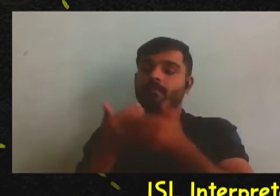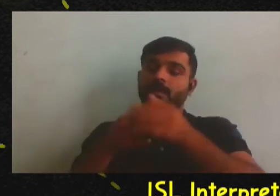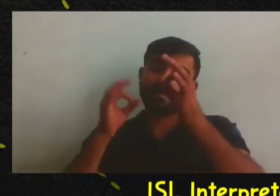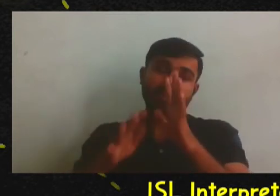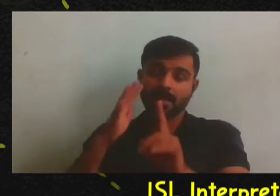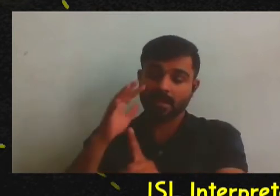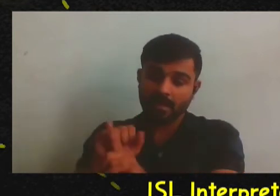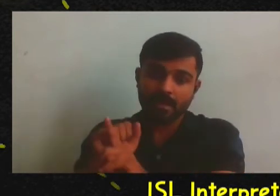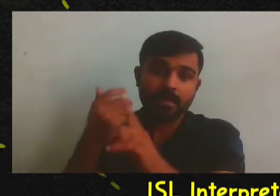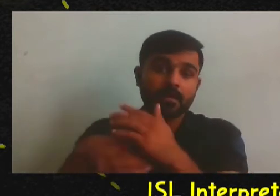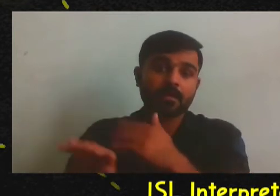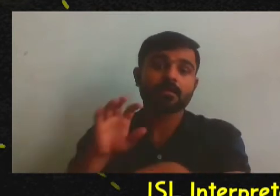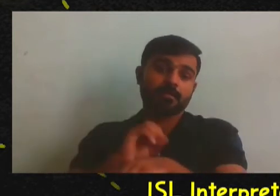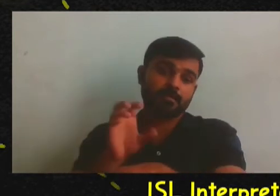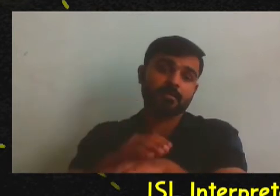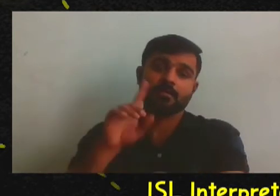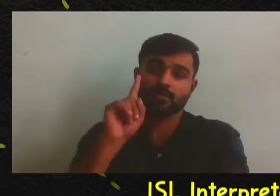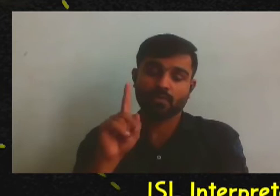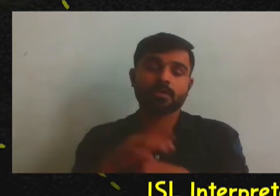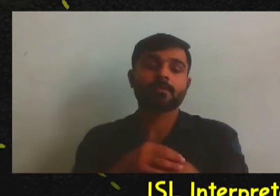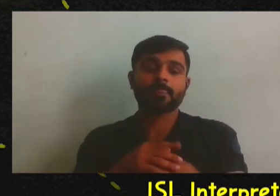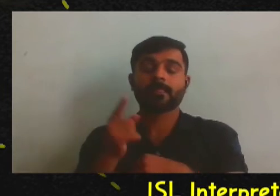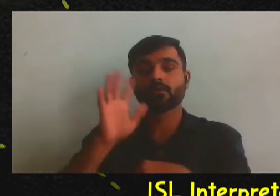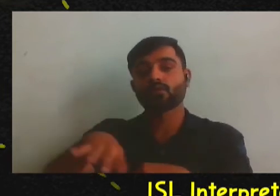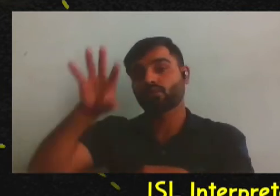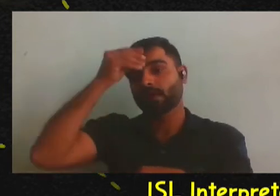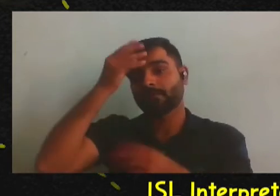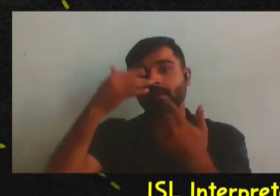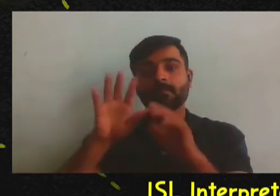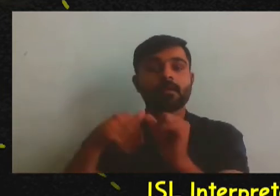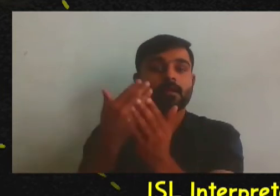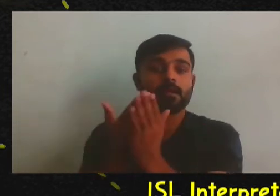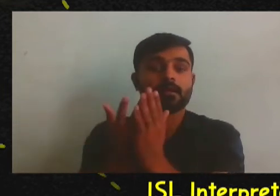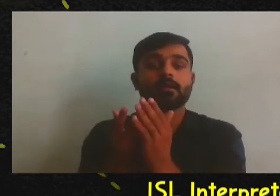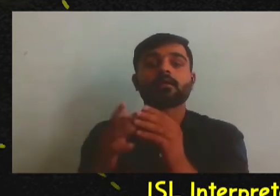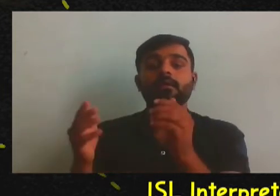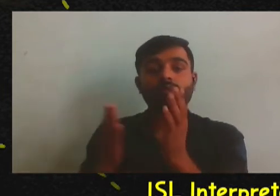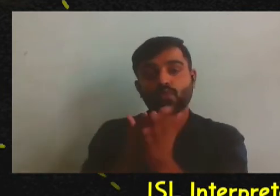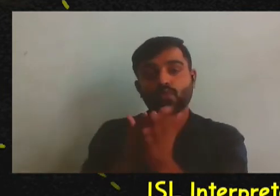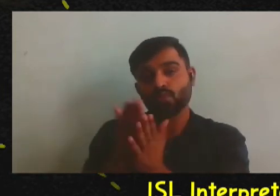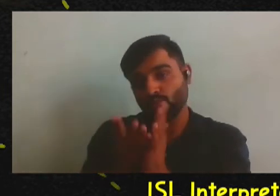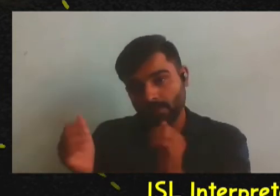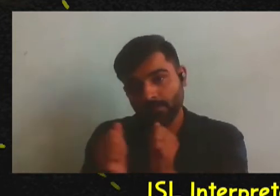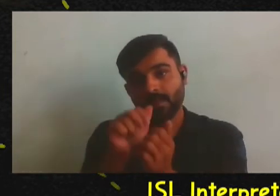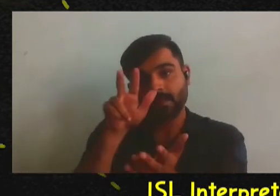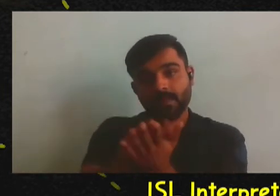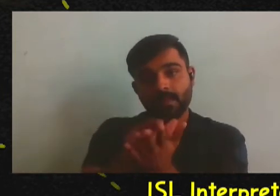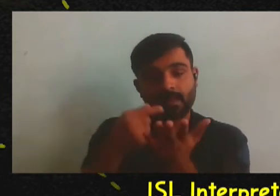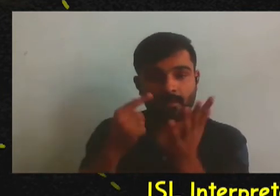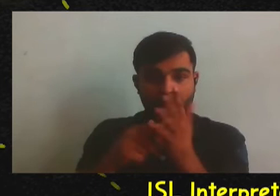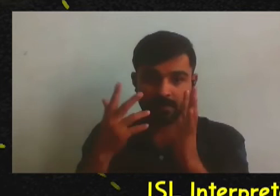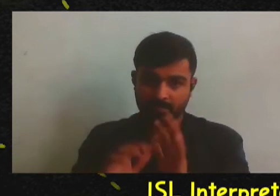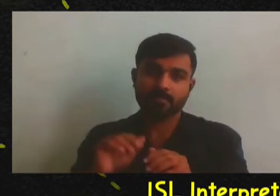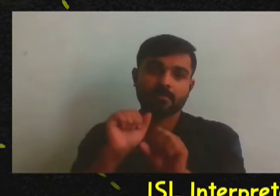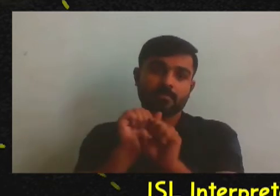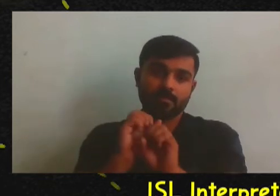identical to counselor number 1, you have learned that applying those in the way that recognizes your pattern starts working